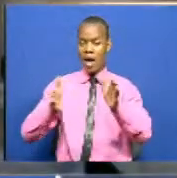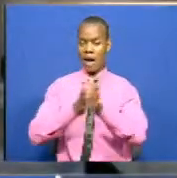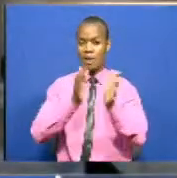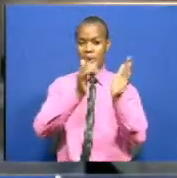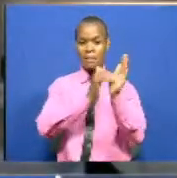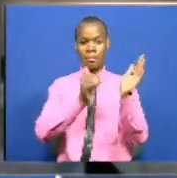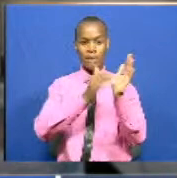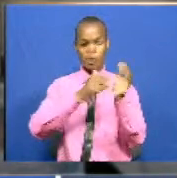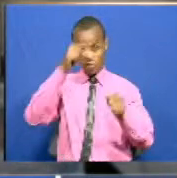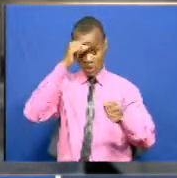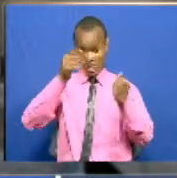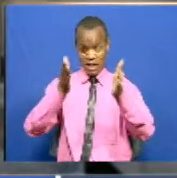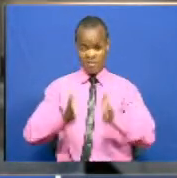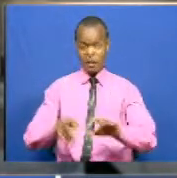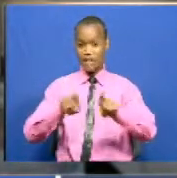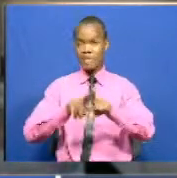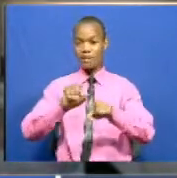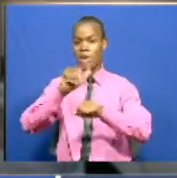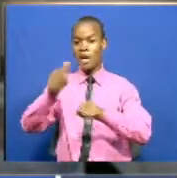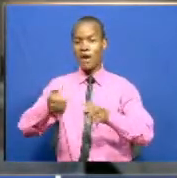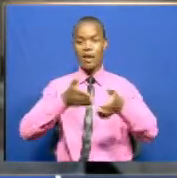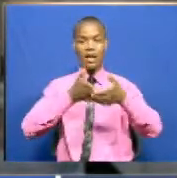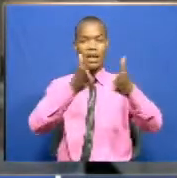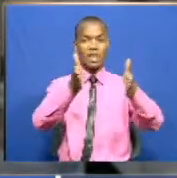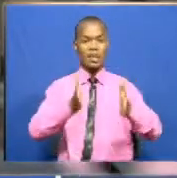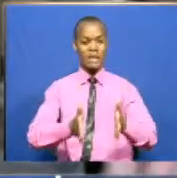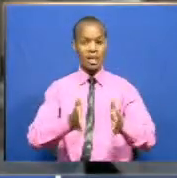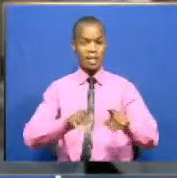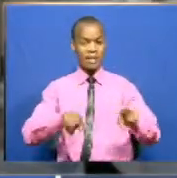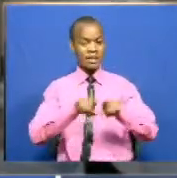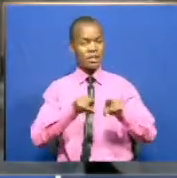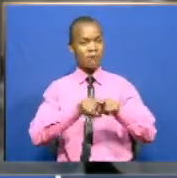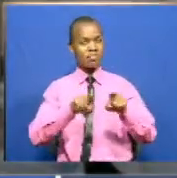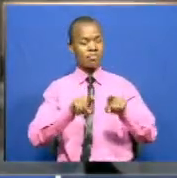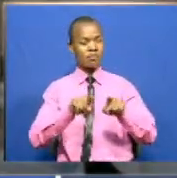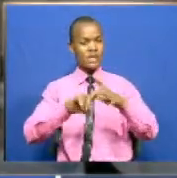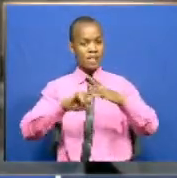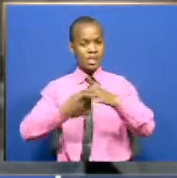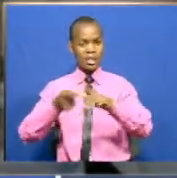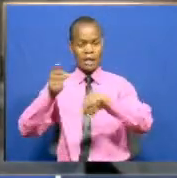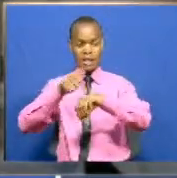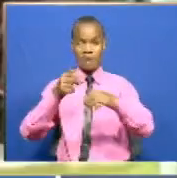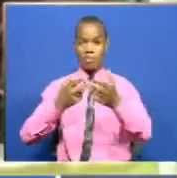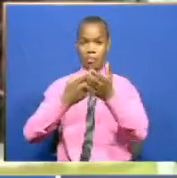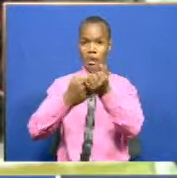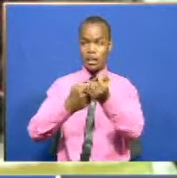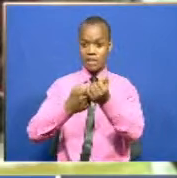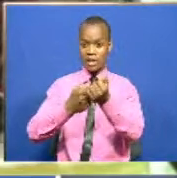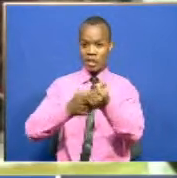I'm putting the donors on notice. By the way, we are the people of Isiolo, we are the leaders.